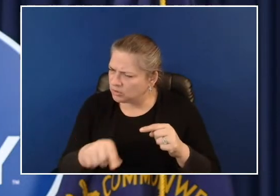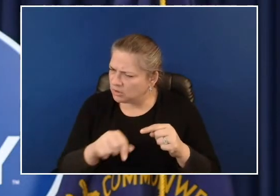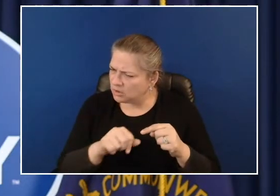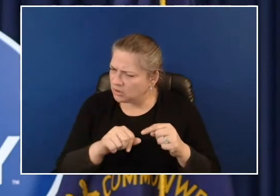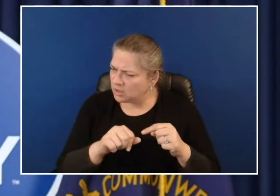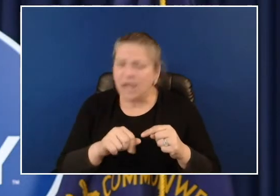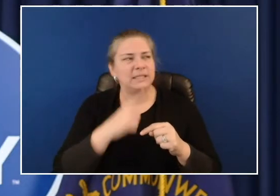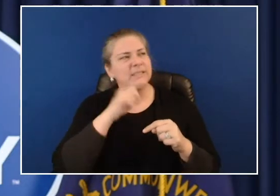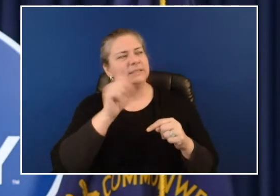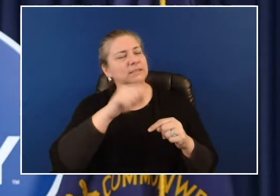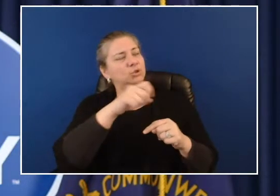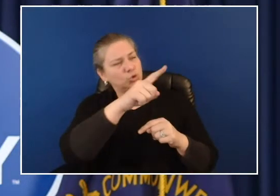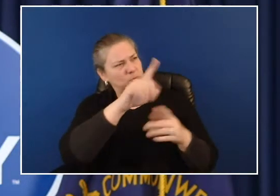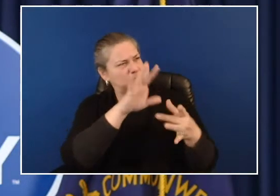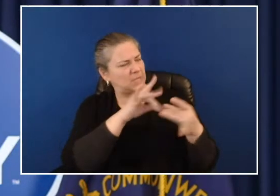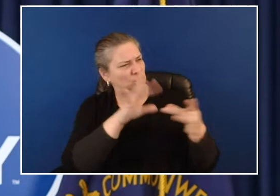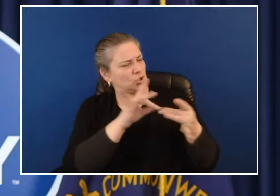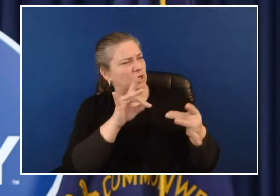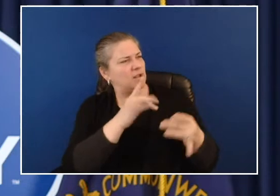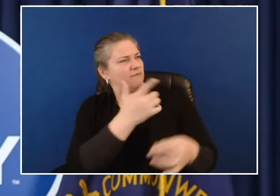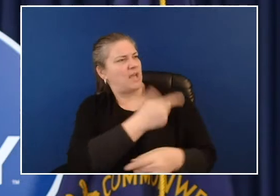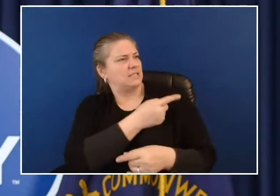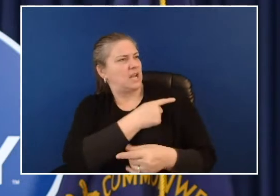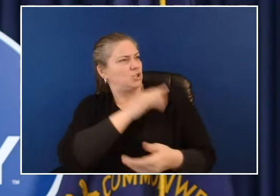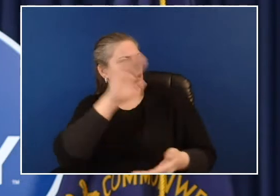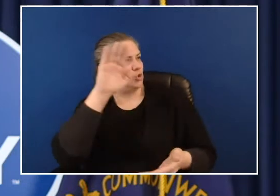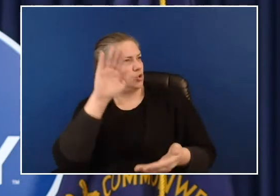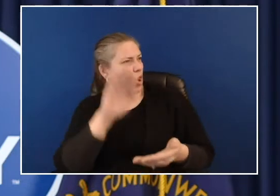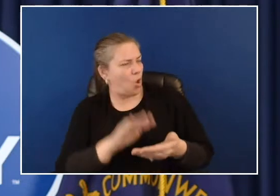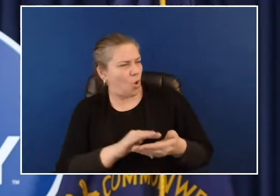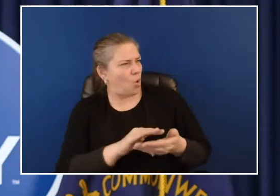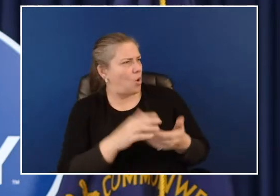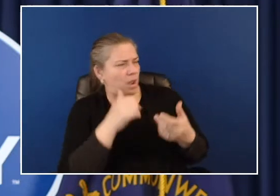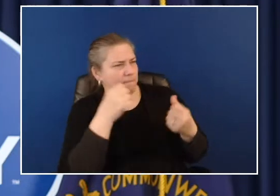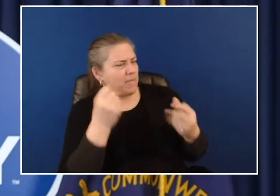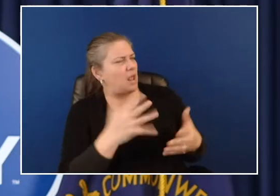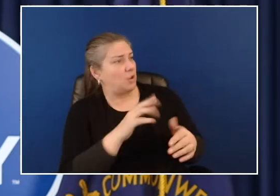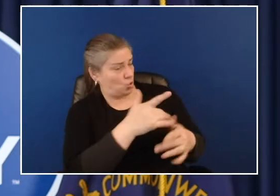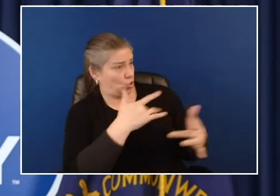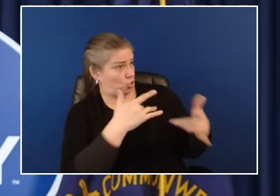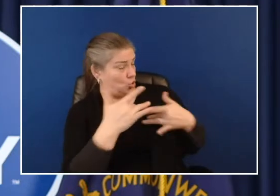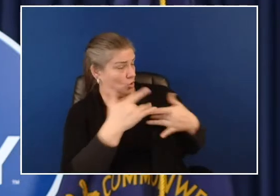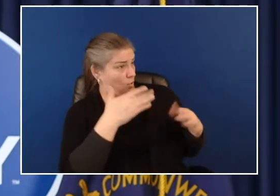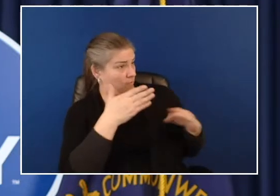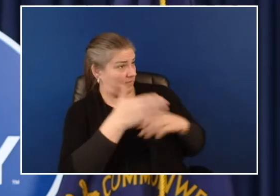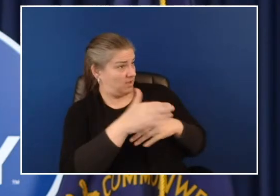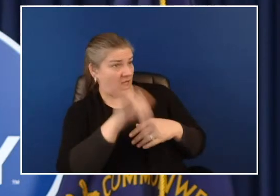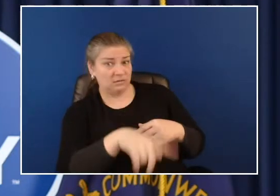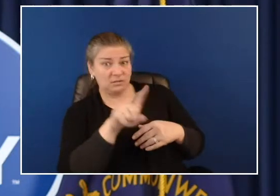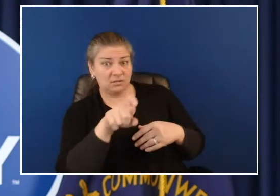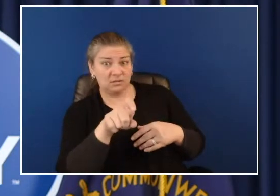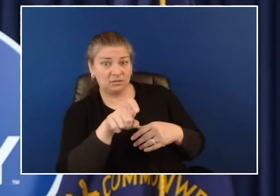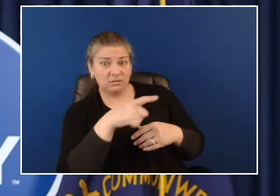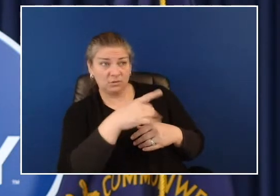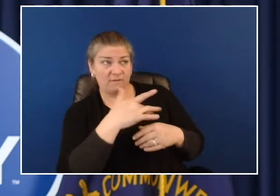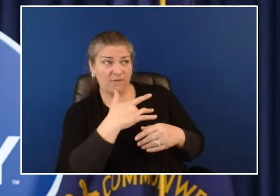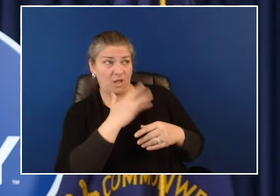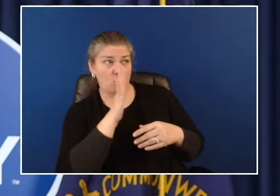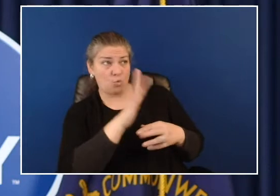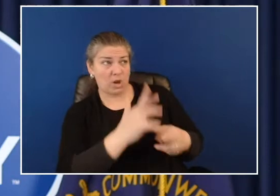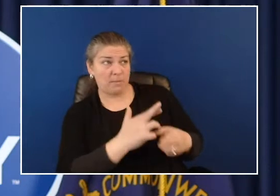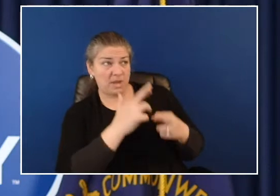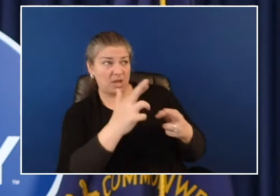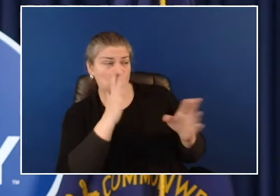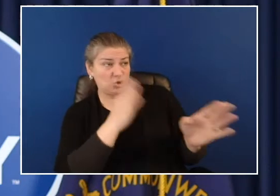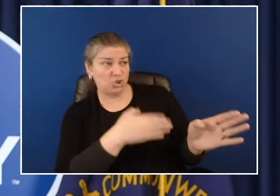Yes, you mentioned the slowing vaccination pace. How concerning is that, considering recommendations are going to shift?